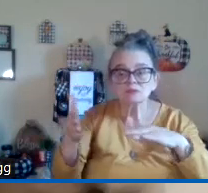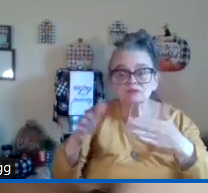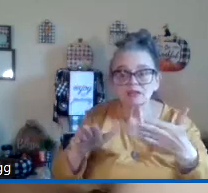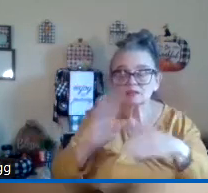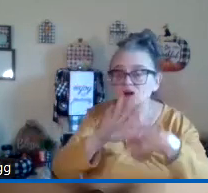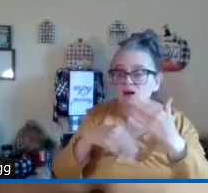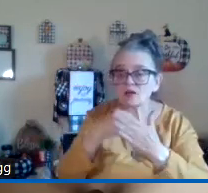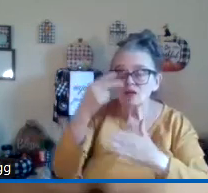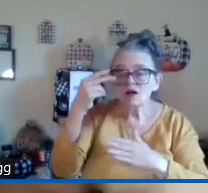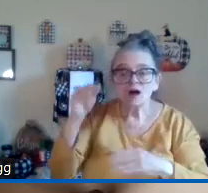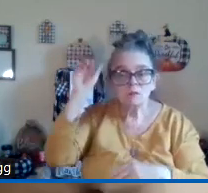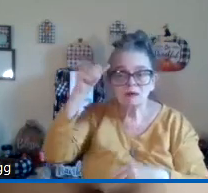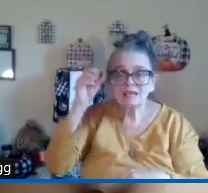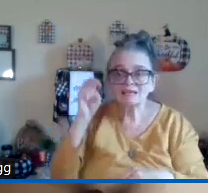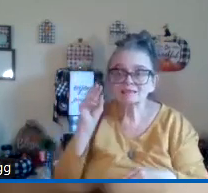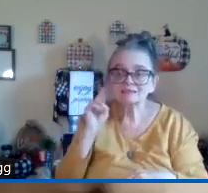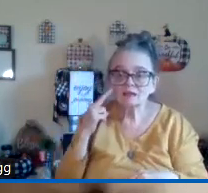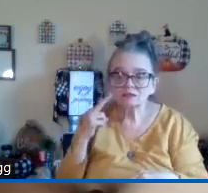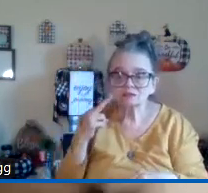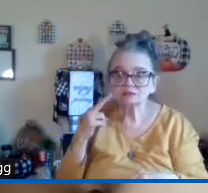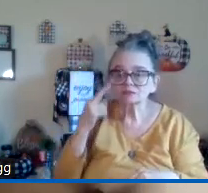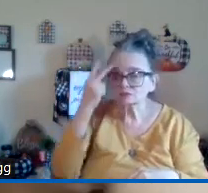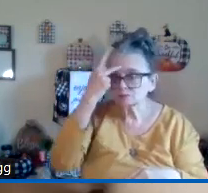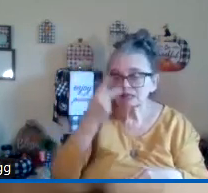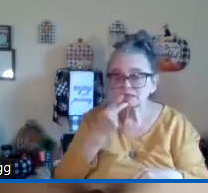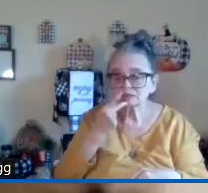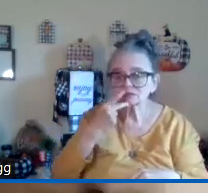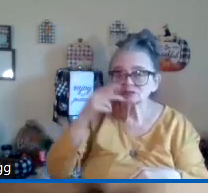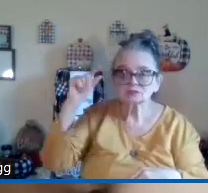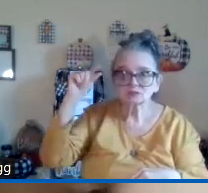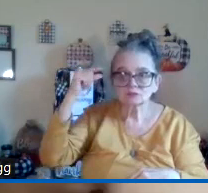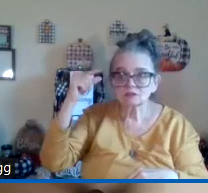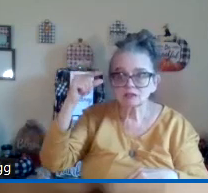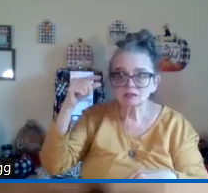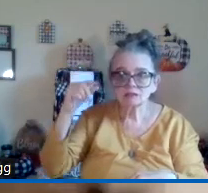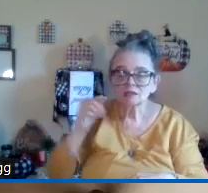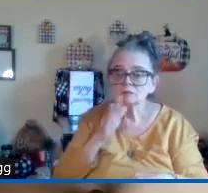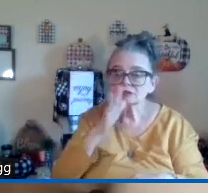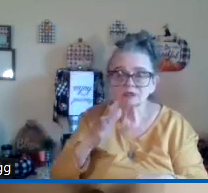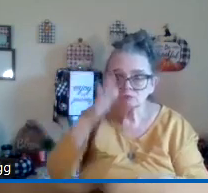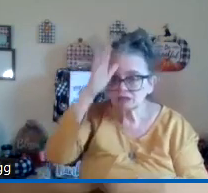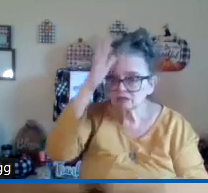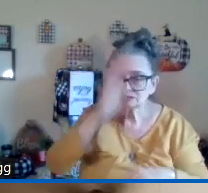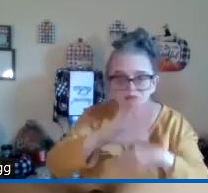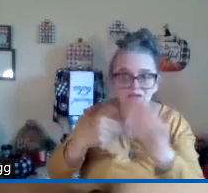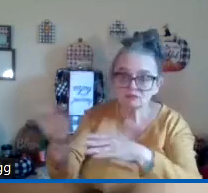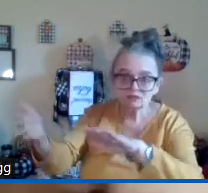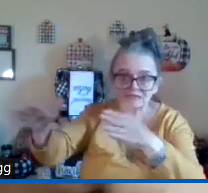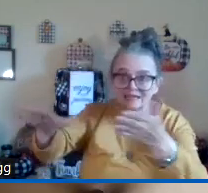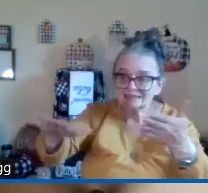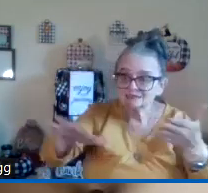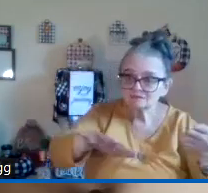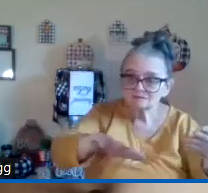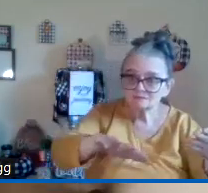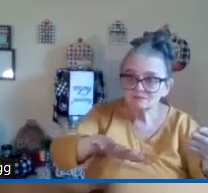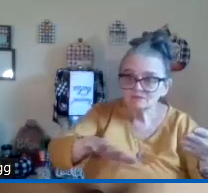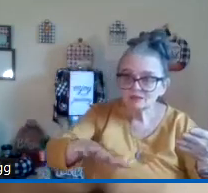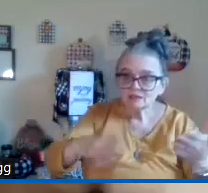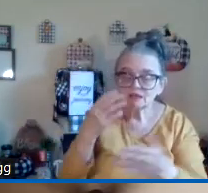Okay, a man that tells his neighbor, oh, you're so good,